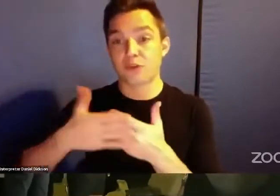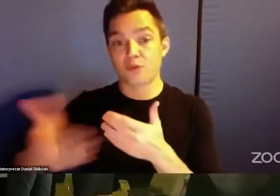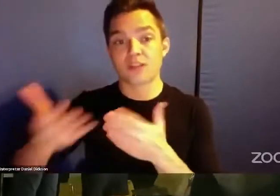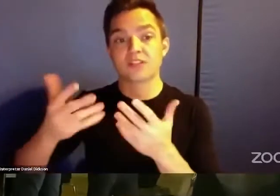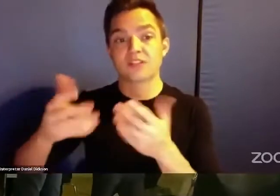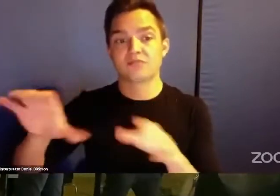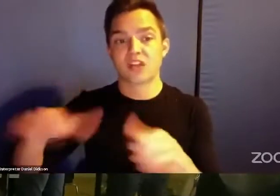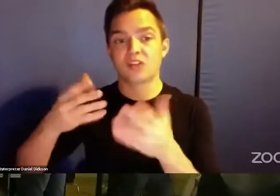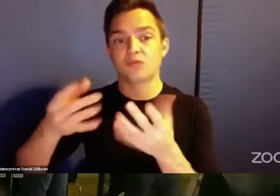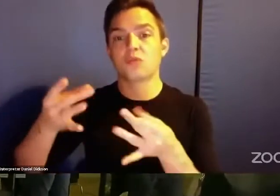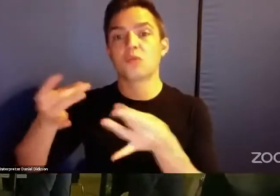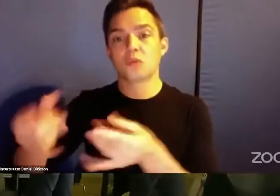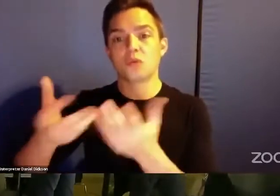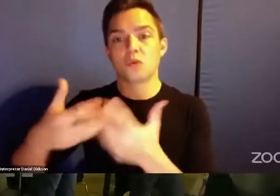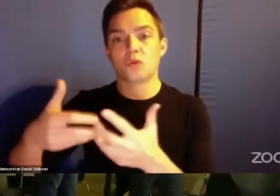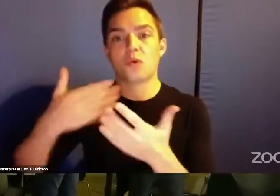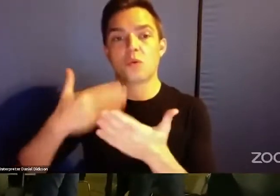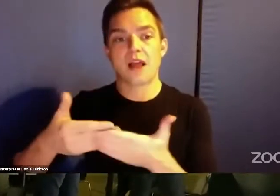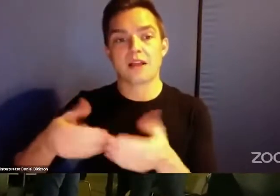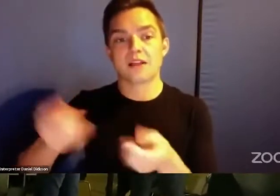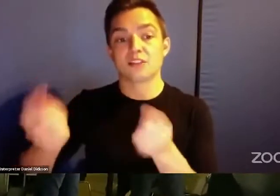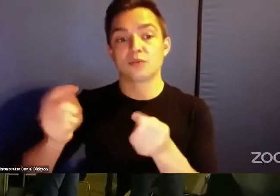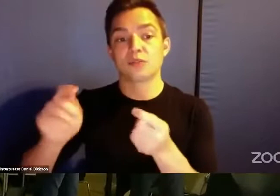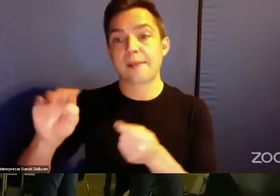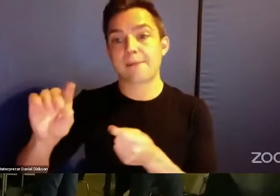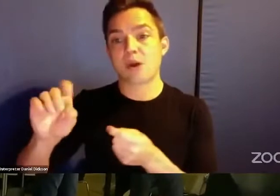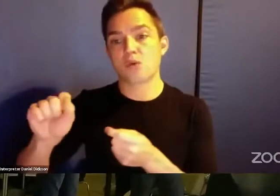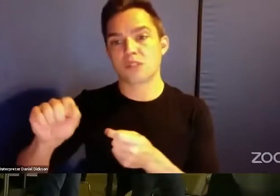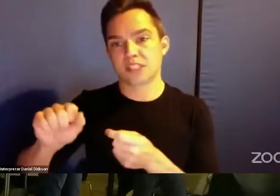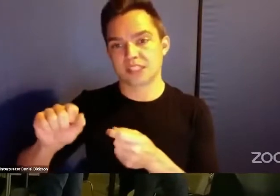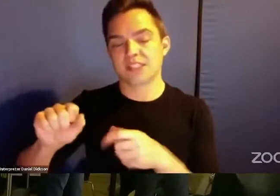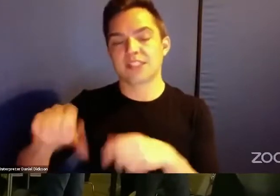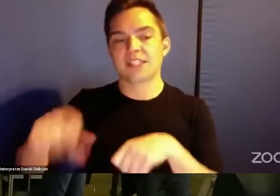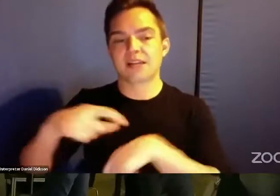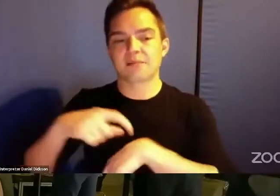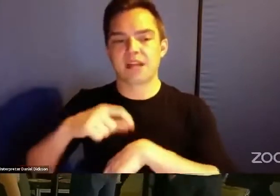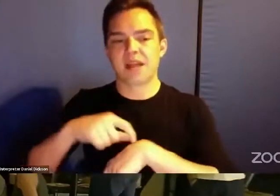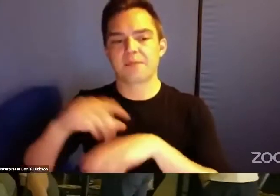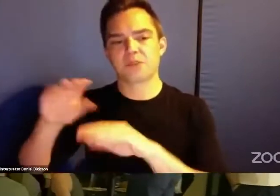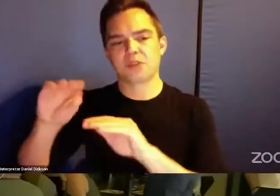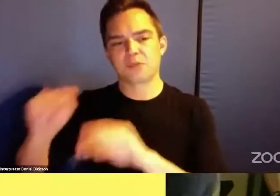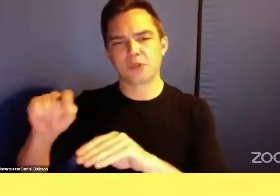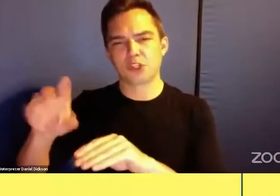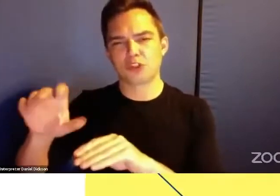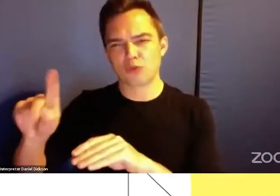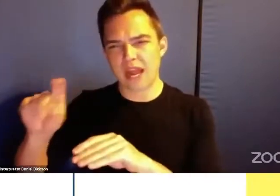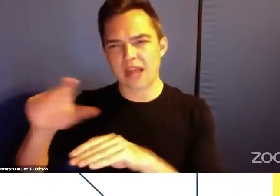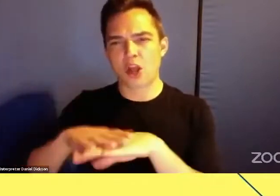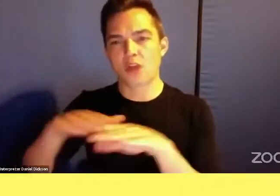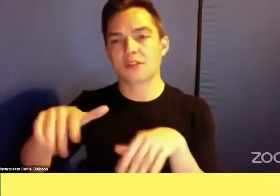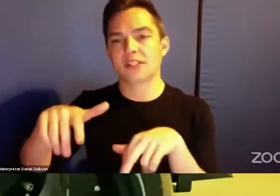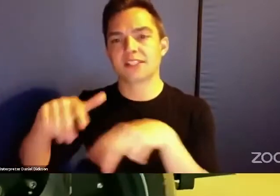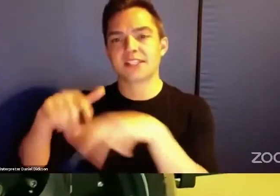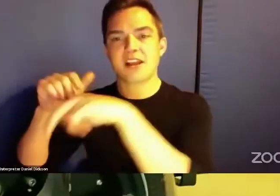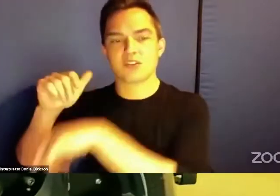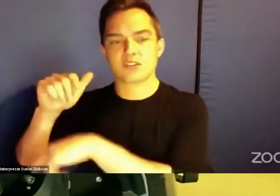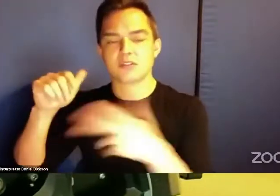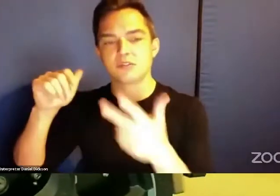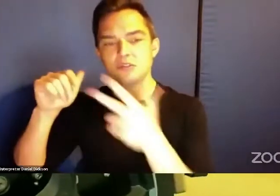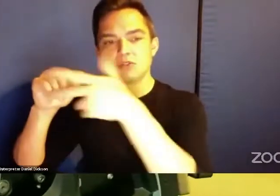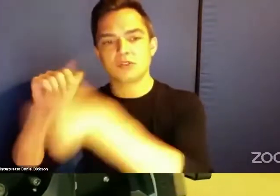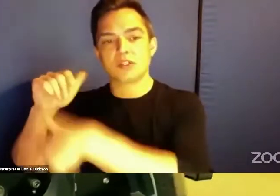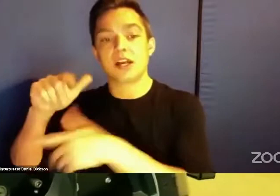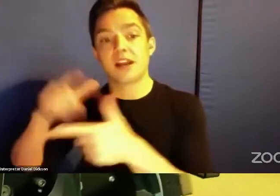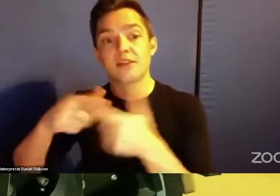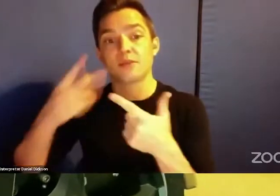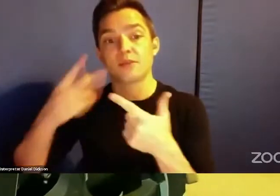of the modes needs time. Putting the tracks down on the stairs, and then we saw on the finish he moved